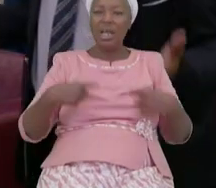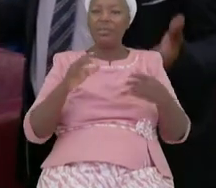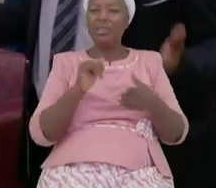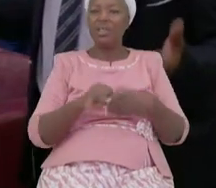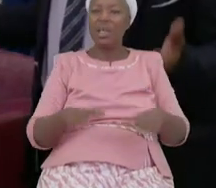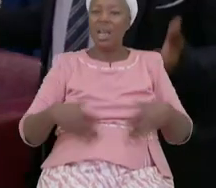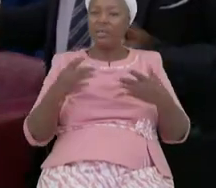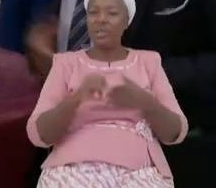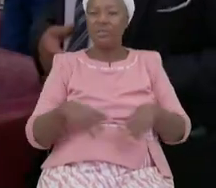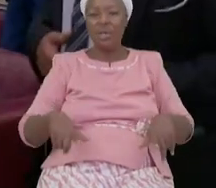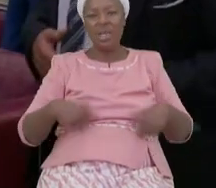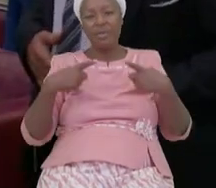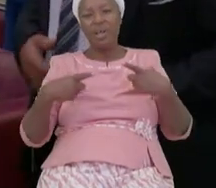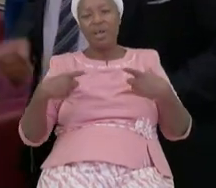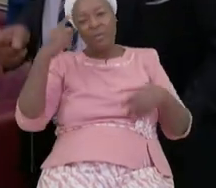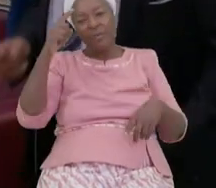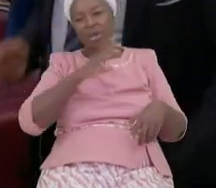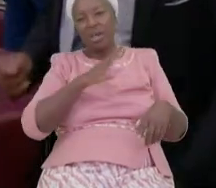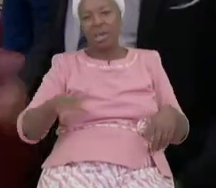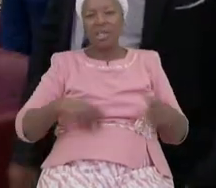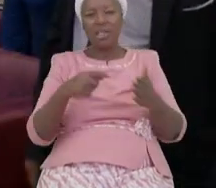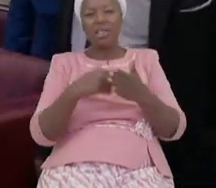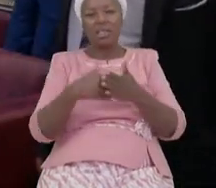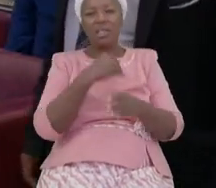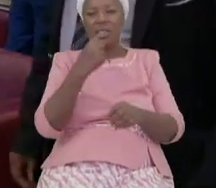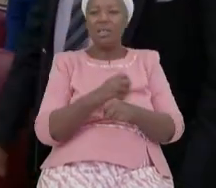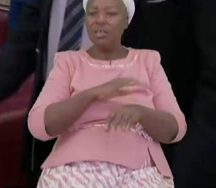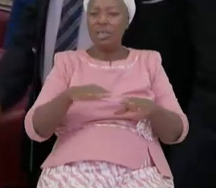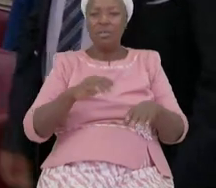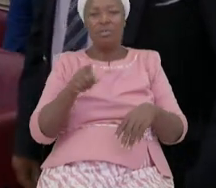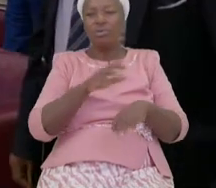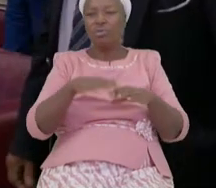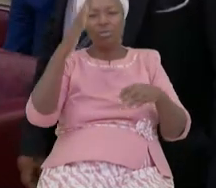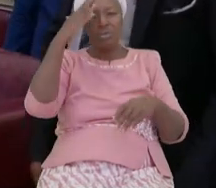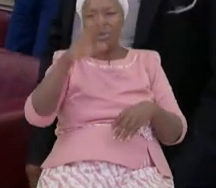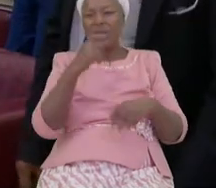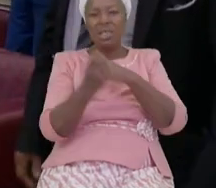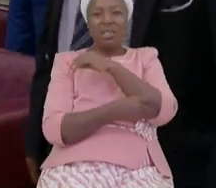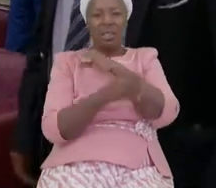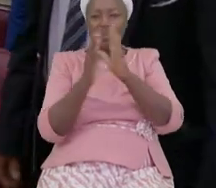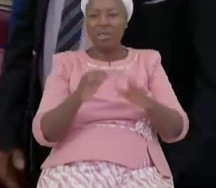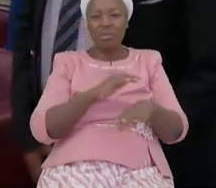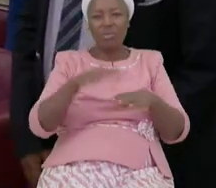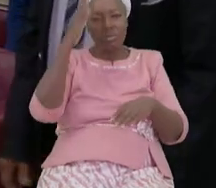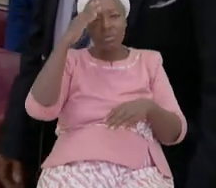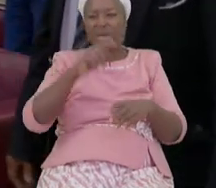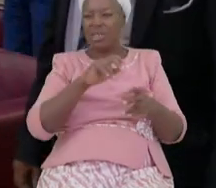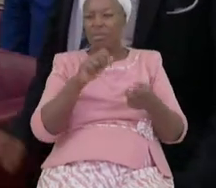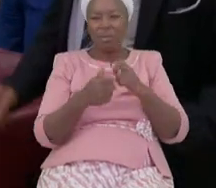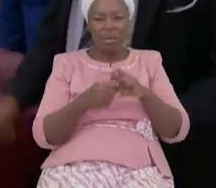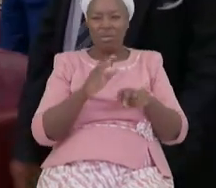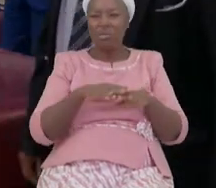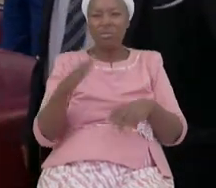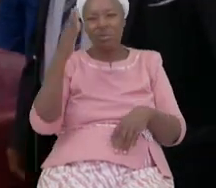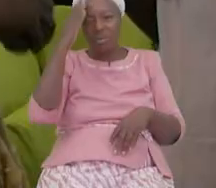don't recognize any tempter. You don't recognize any temptation. You don't recognize any trial. You don't recognize